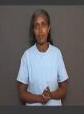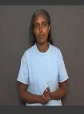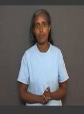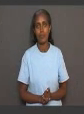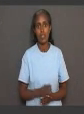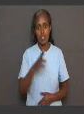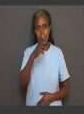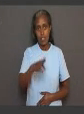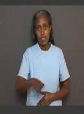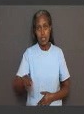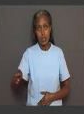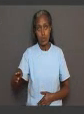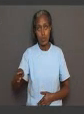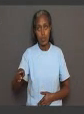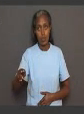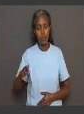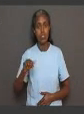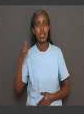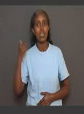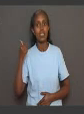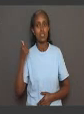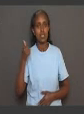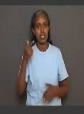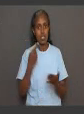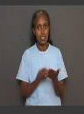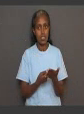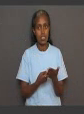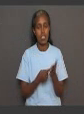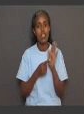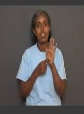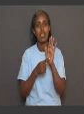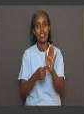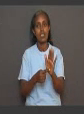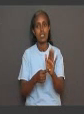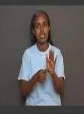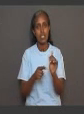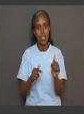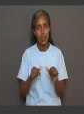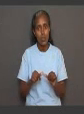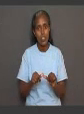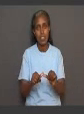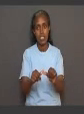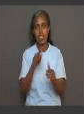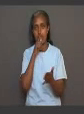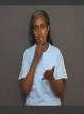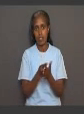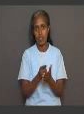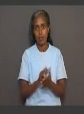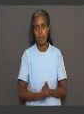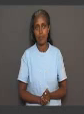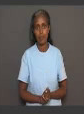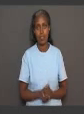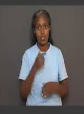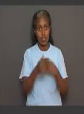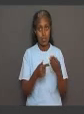A histogram, on the other hand, illustrates continuous data,